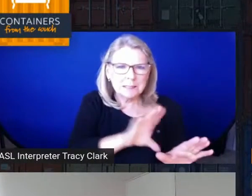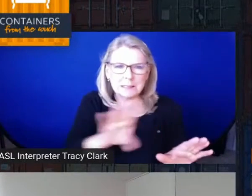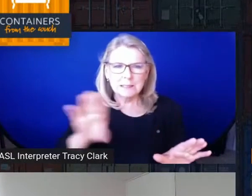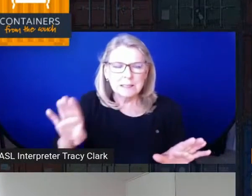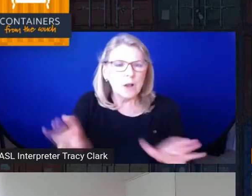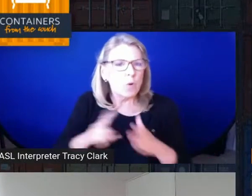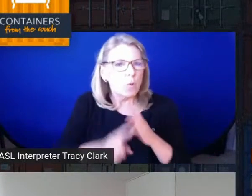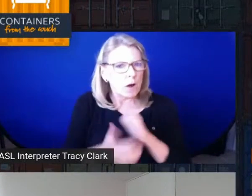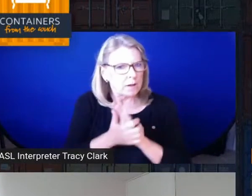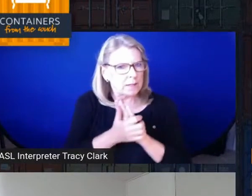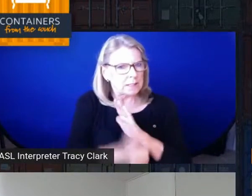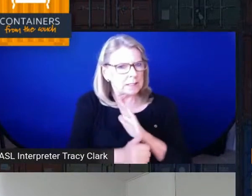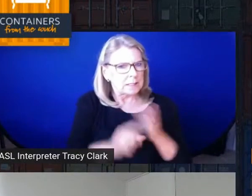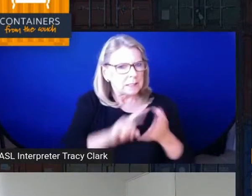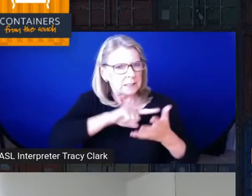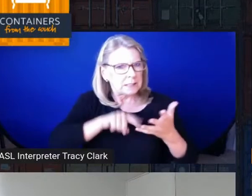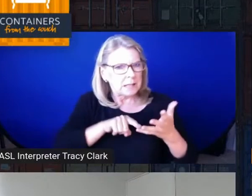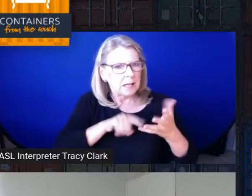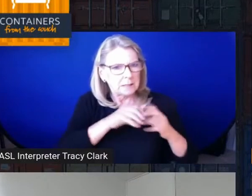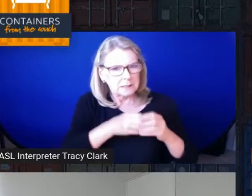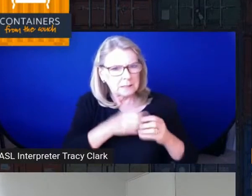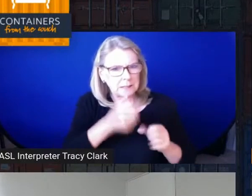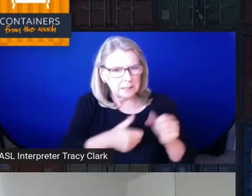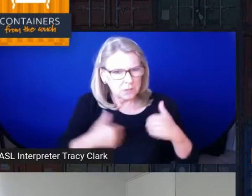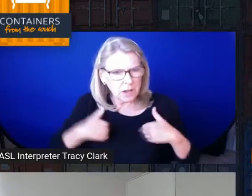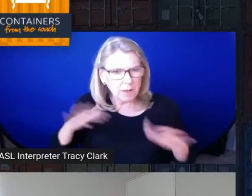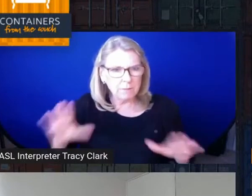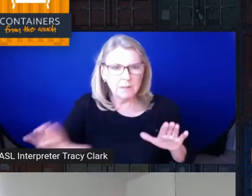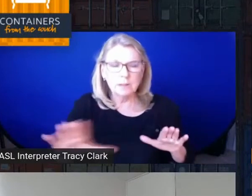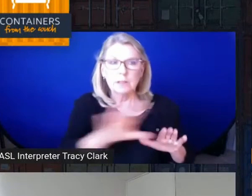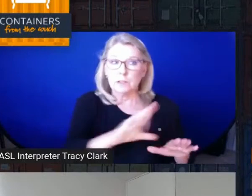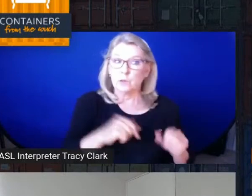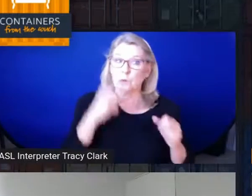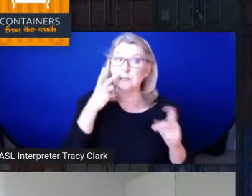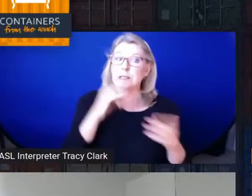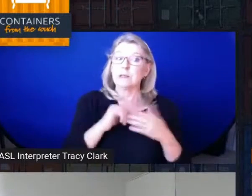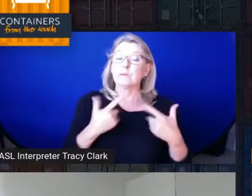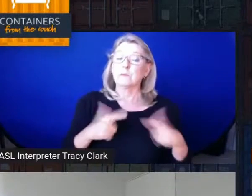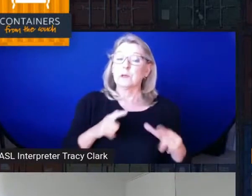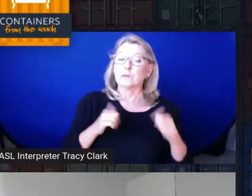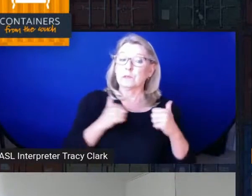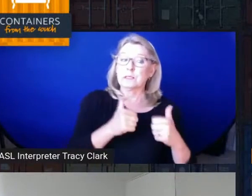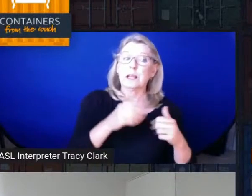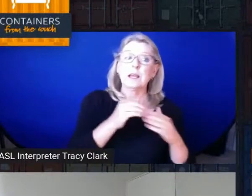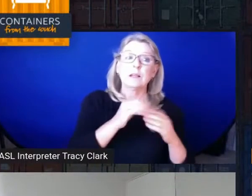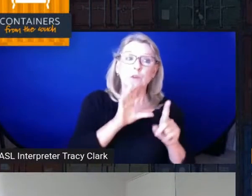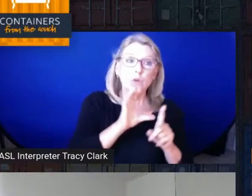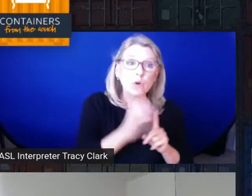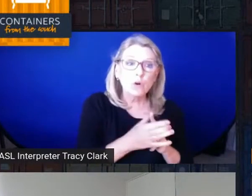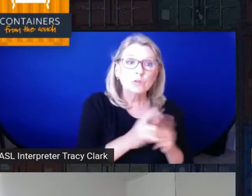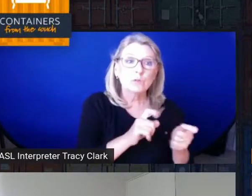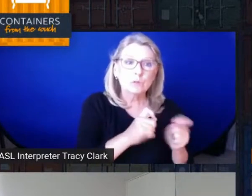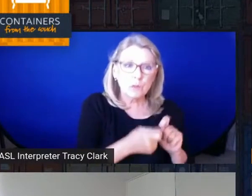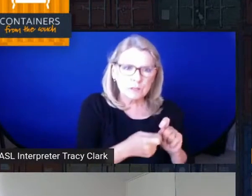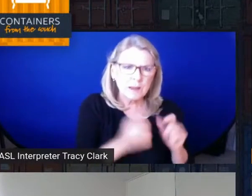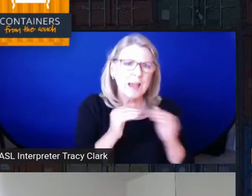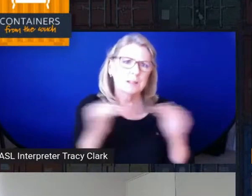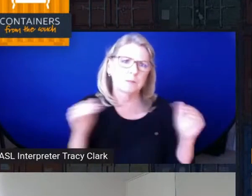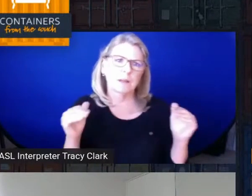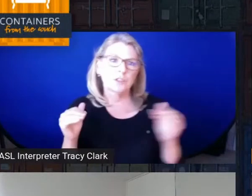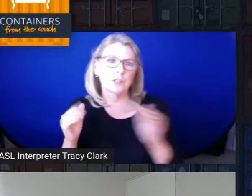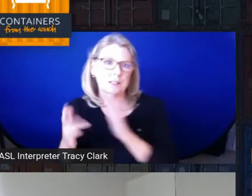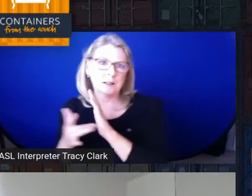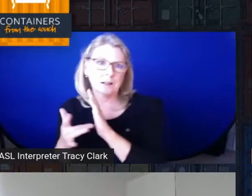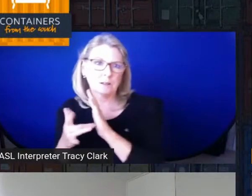big investment point for our customers, mainly around cultural transformation, just as much as technical transformation. Great, thank you for